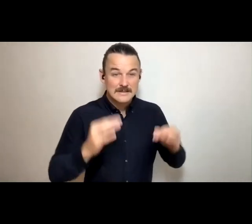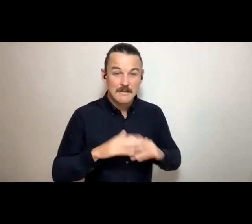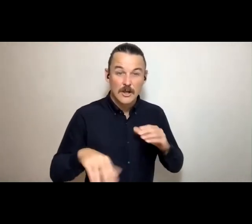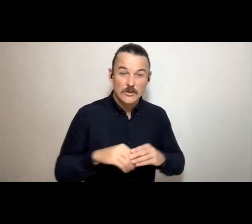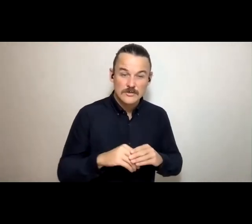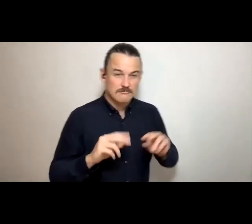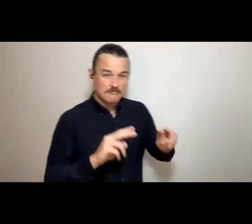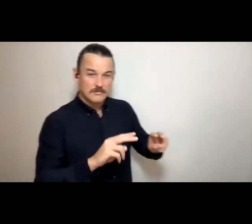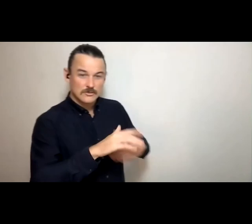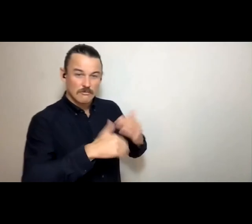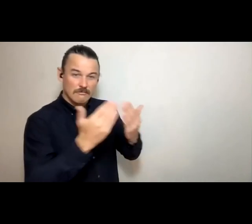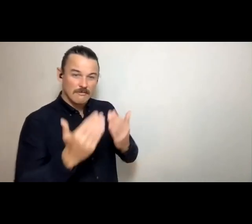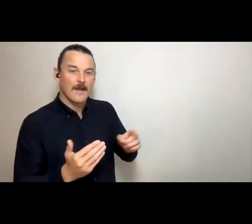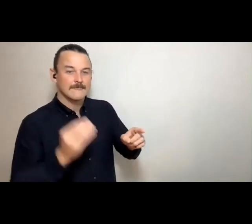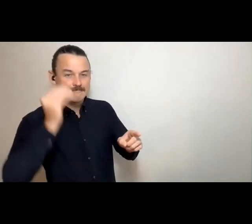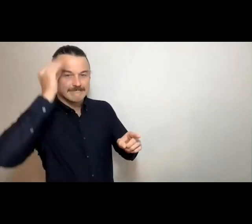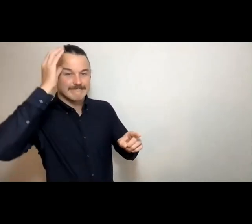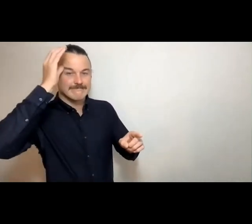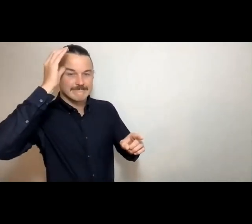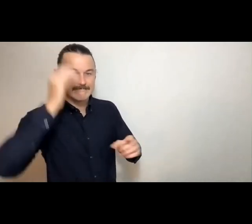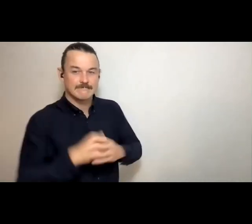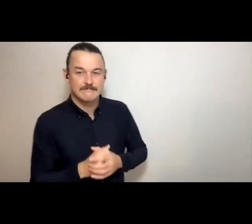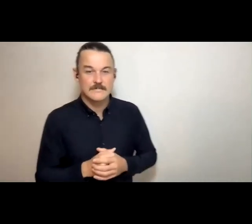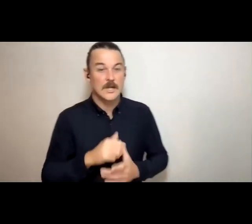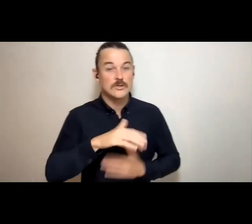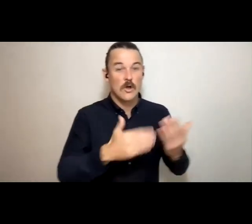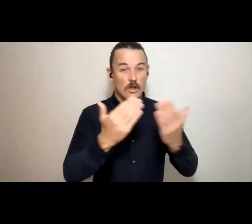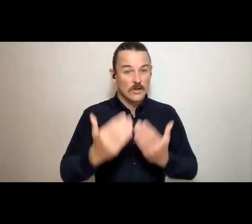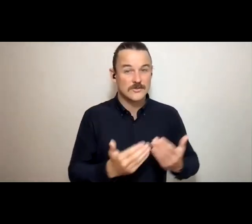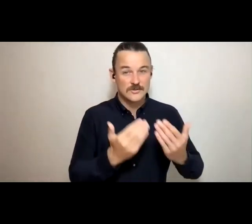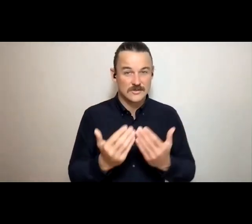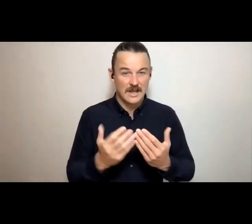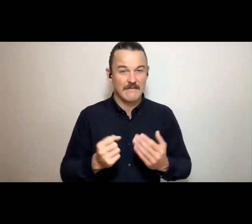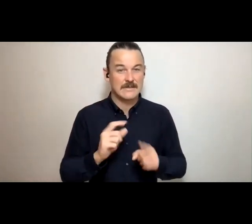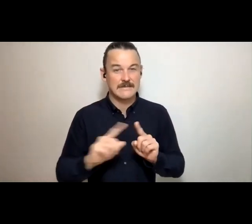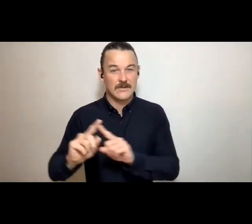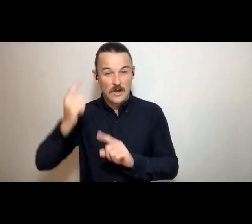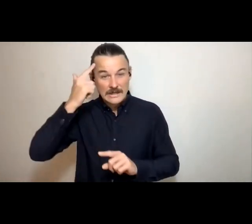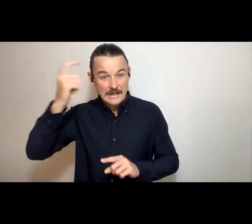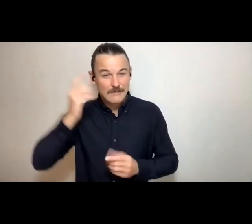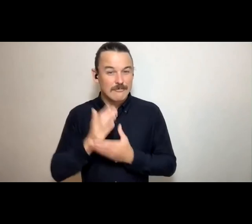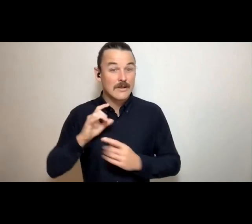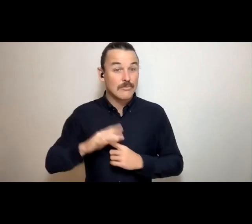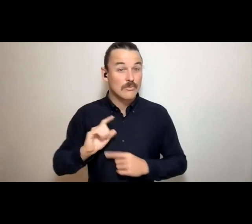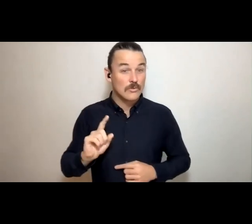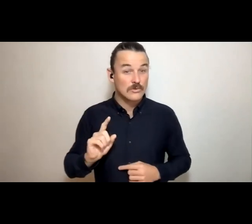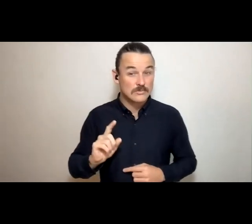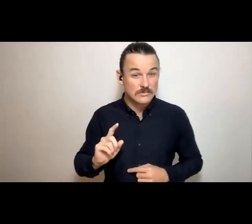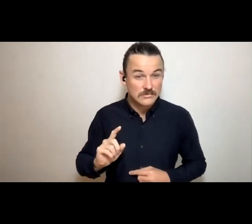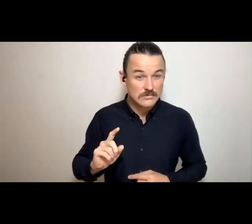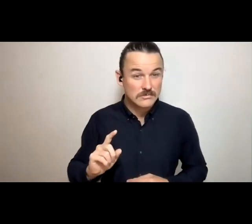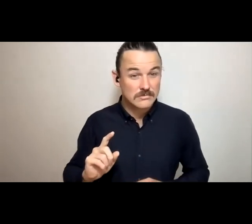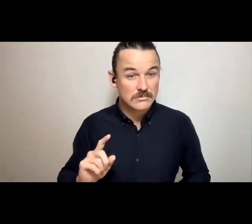stretching, uh, sort of the ideas of sociology a bit further. Let's also think about the importance of sociology in lots of personal